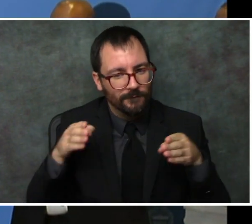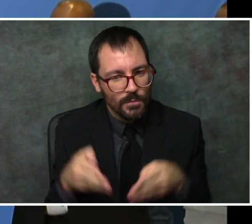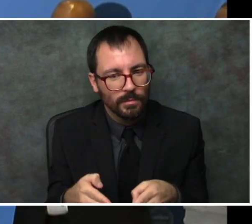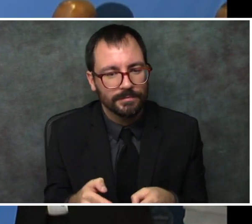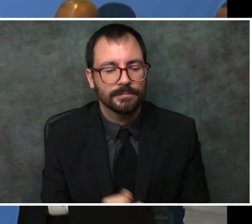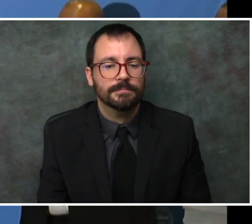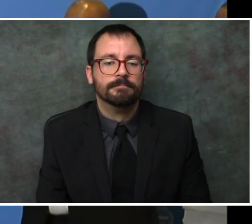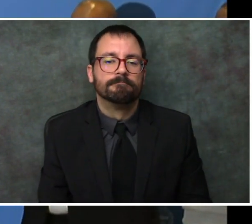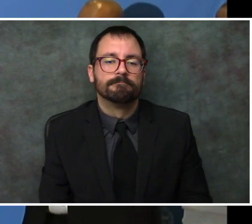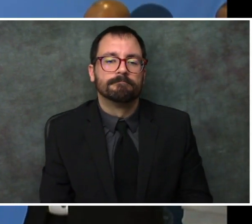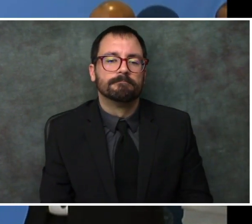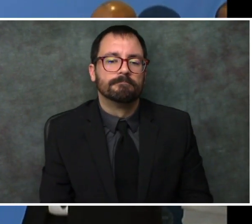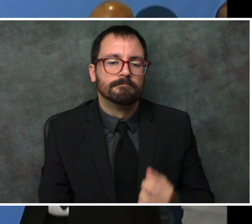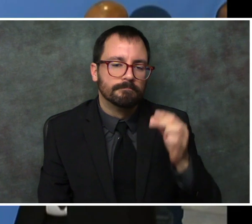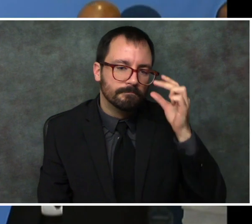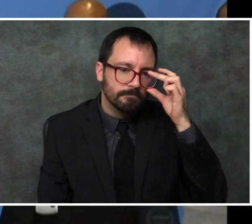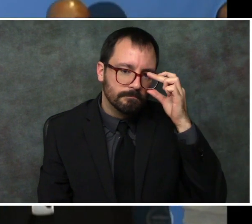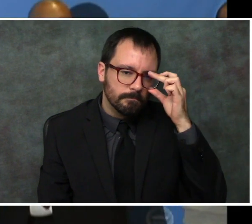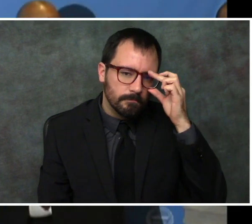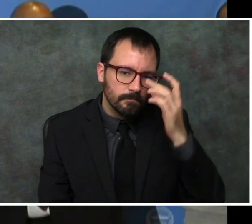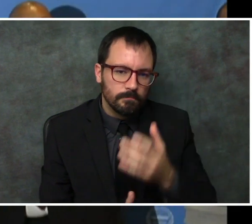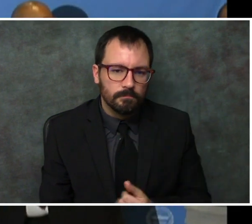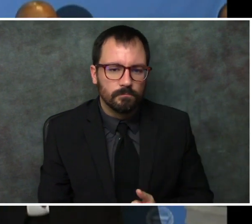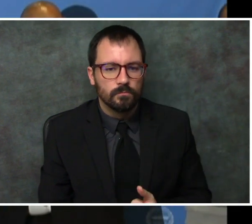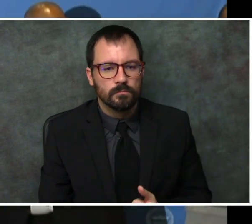Oh, wait, one second. Come back one second, John.